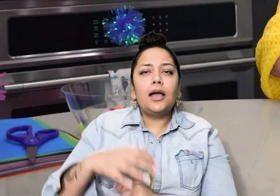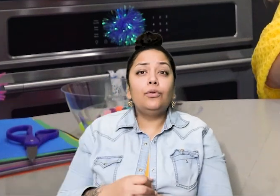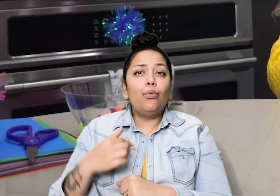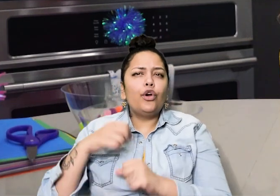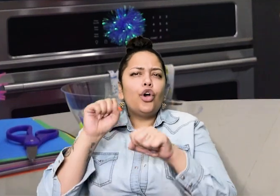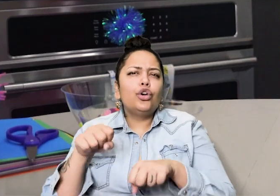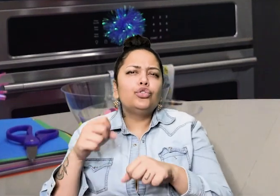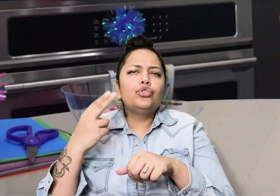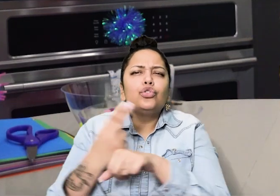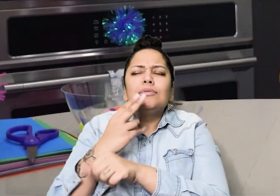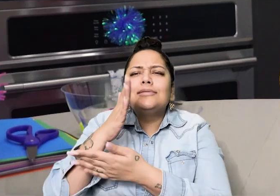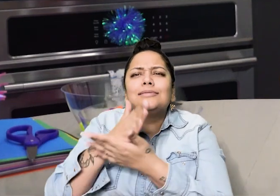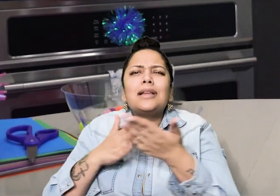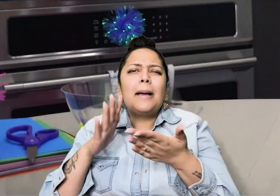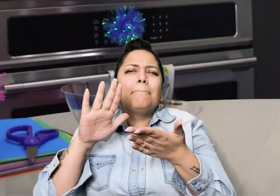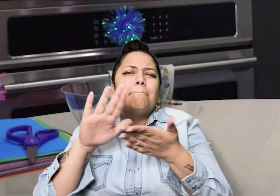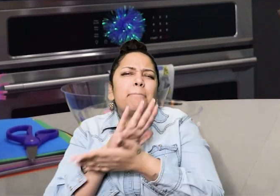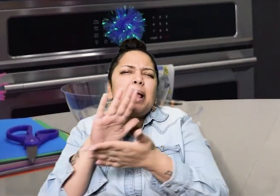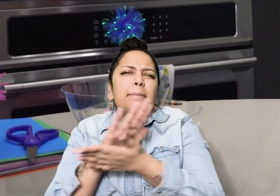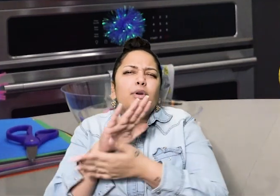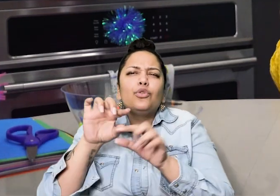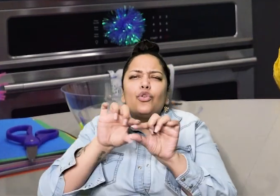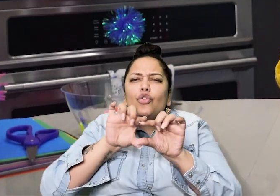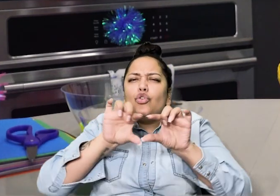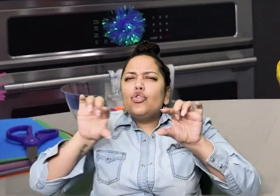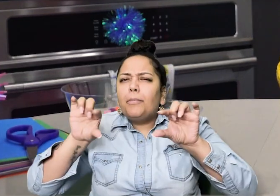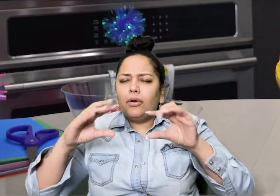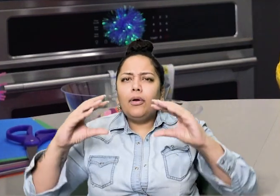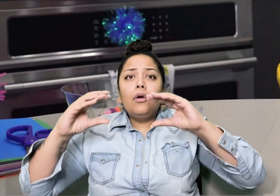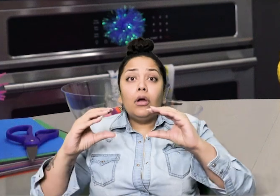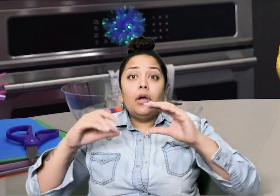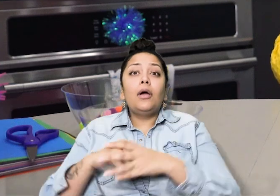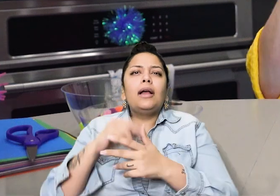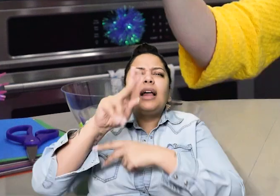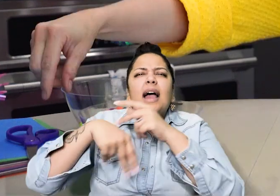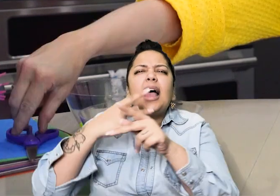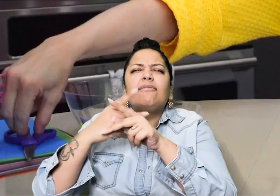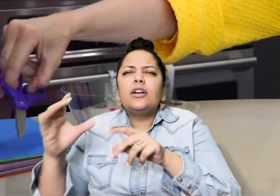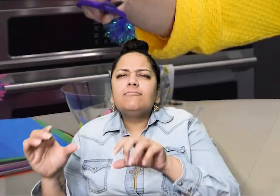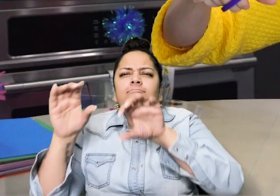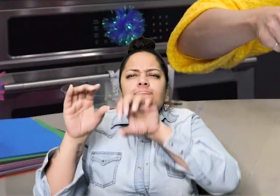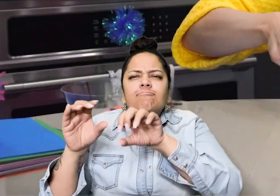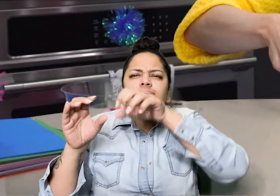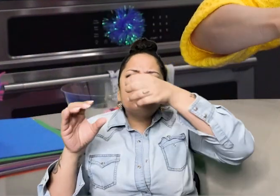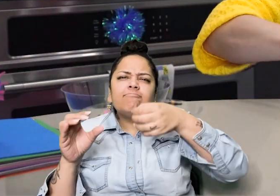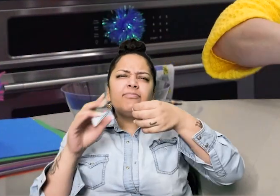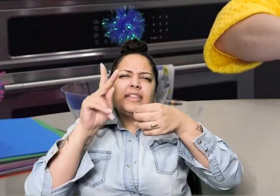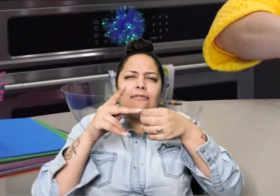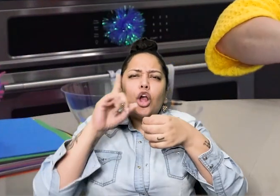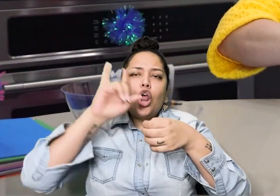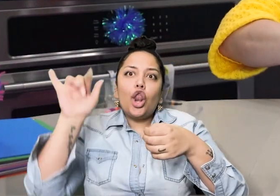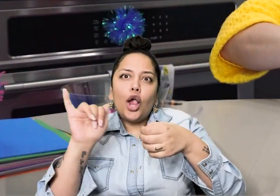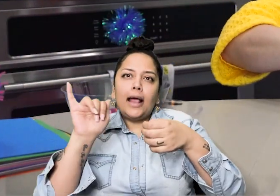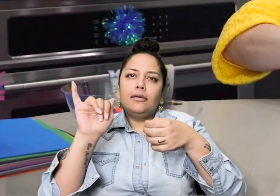tree. And I have a fun idea. We could use some of these paper tubes to kind of pile